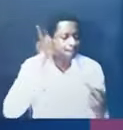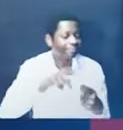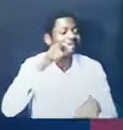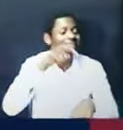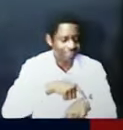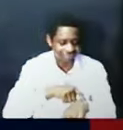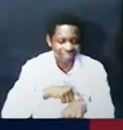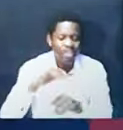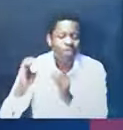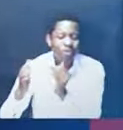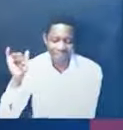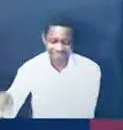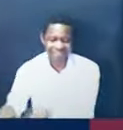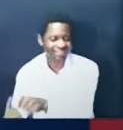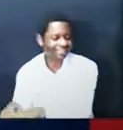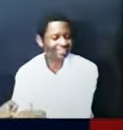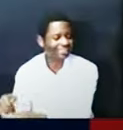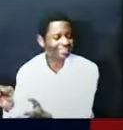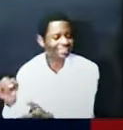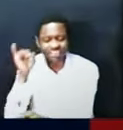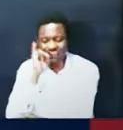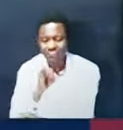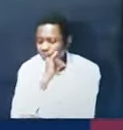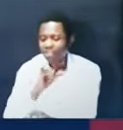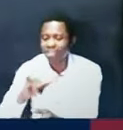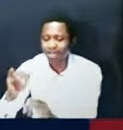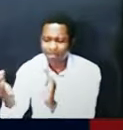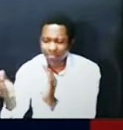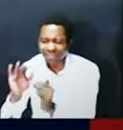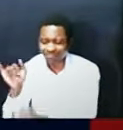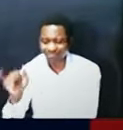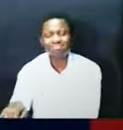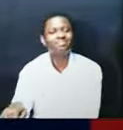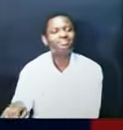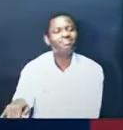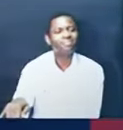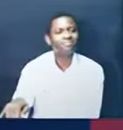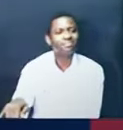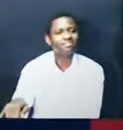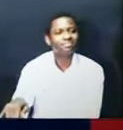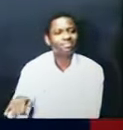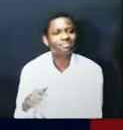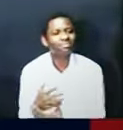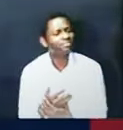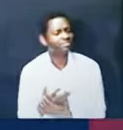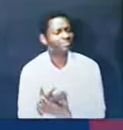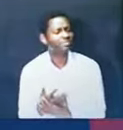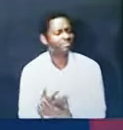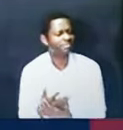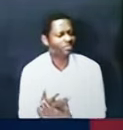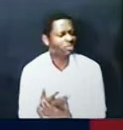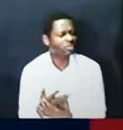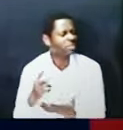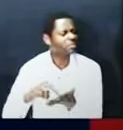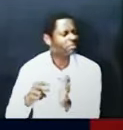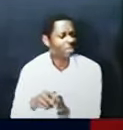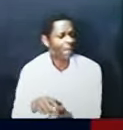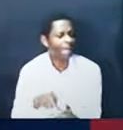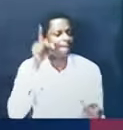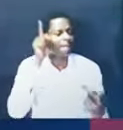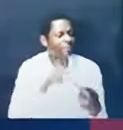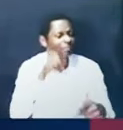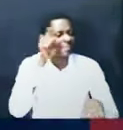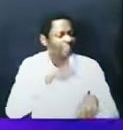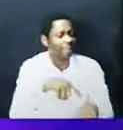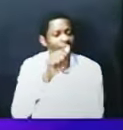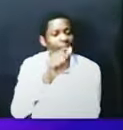no fiehwefo ko sibra eja no ashato. What do we mean by the appointed time in the scripture? Ye